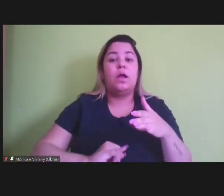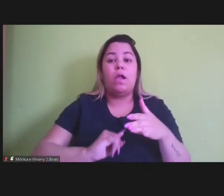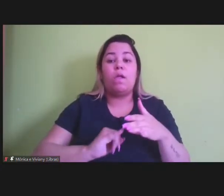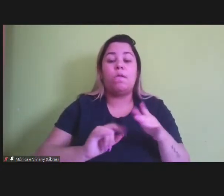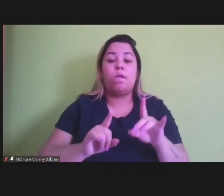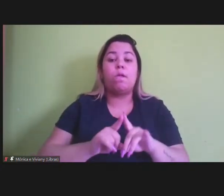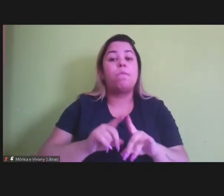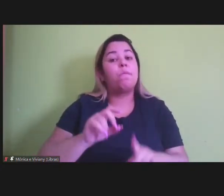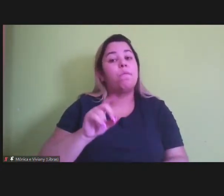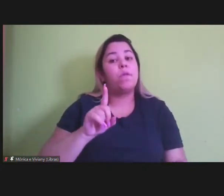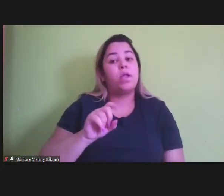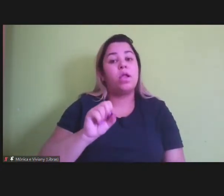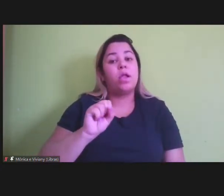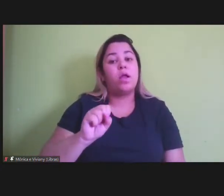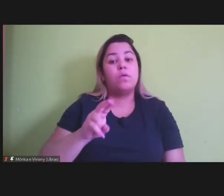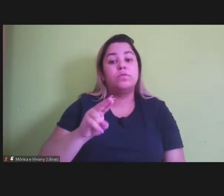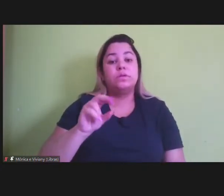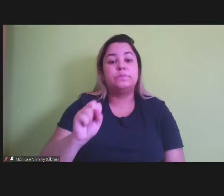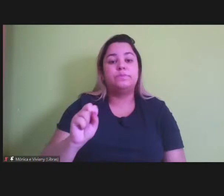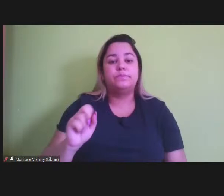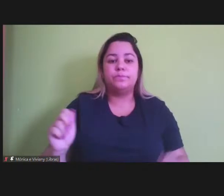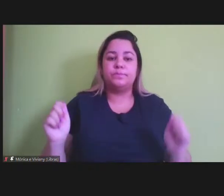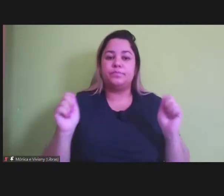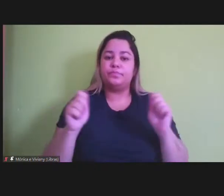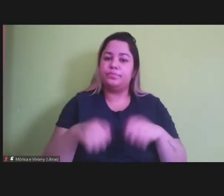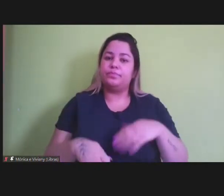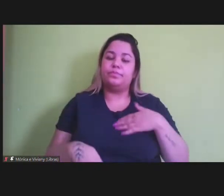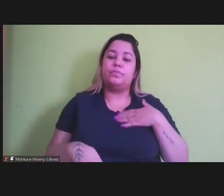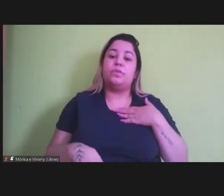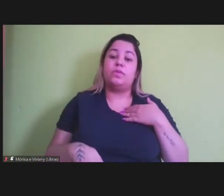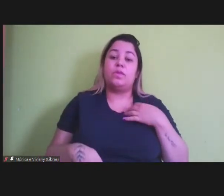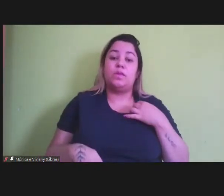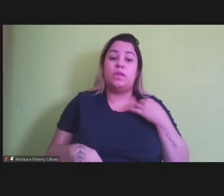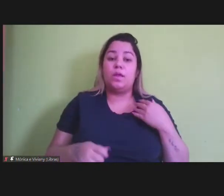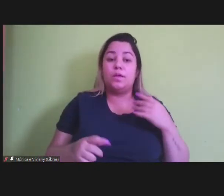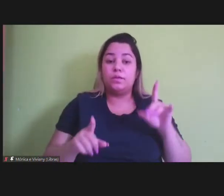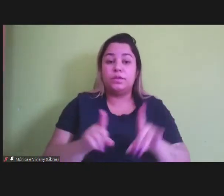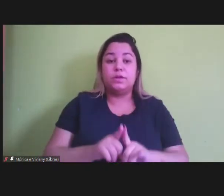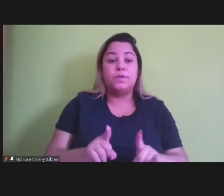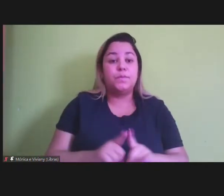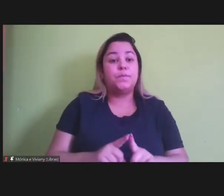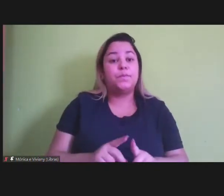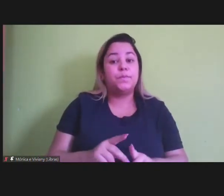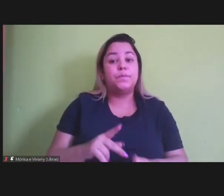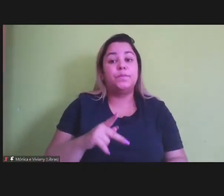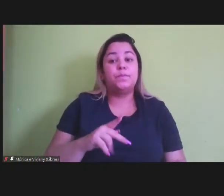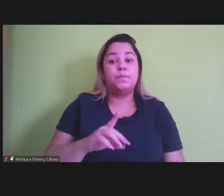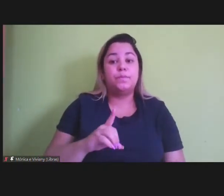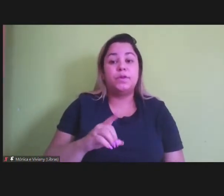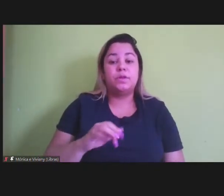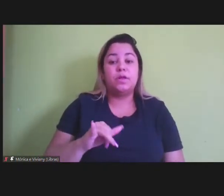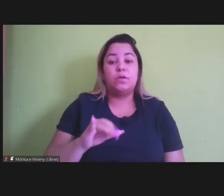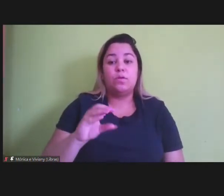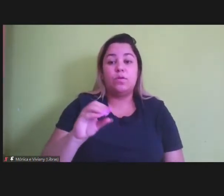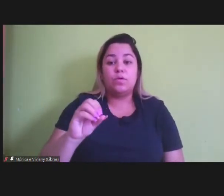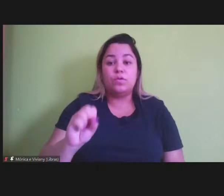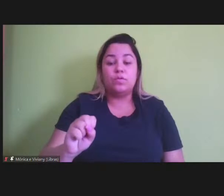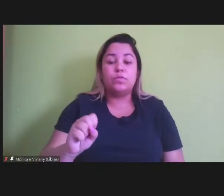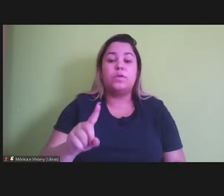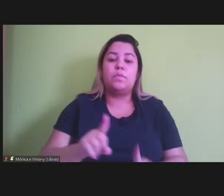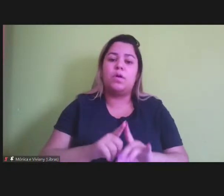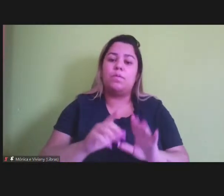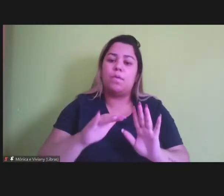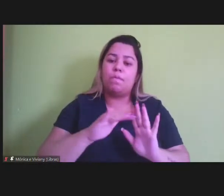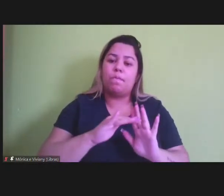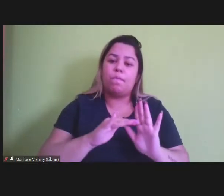great distribution adequate to SUS, and the necessity to establish projects, political and projects which are compatible with